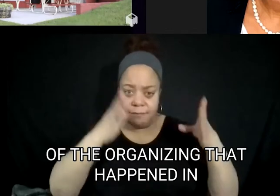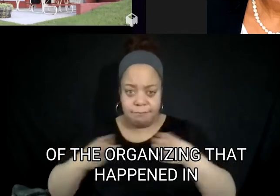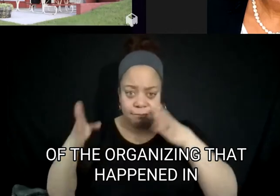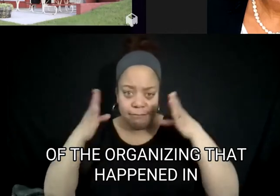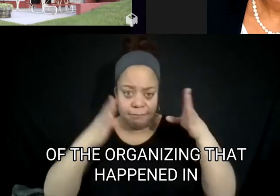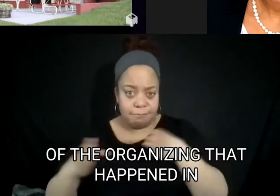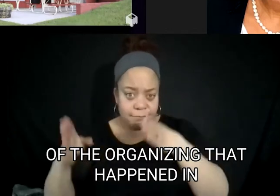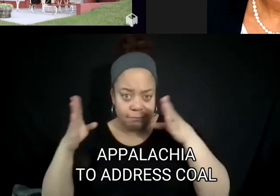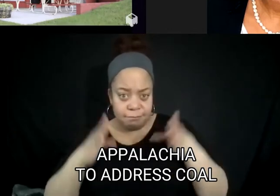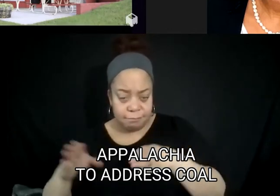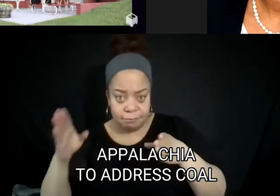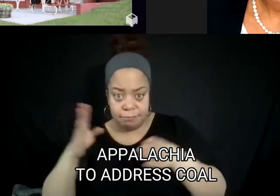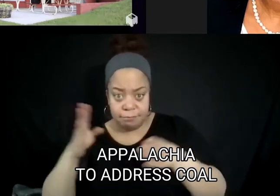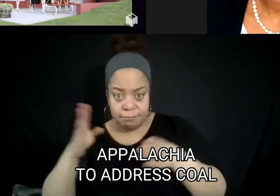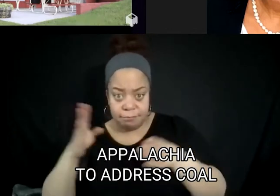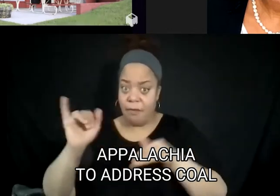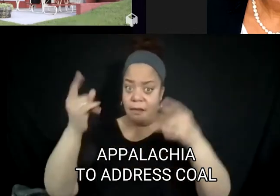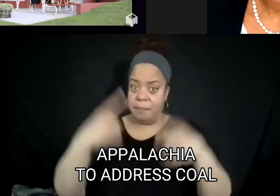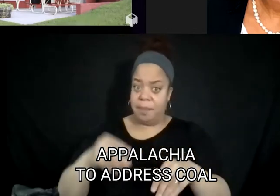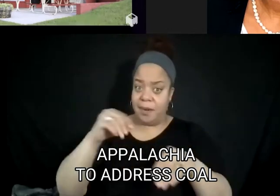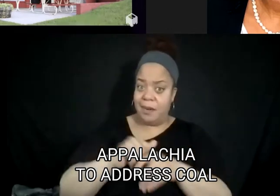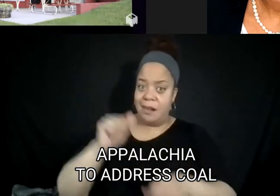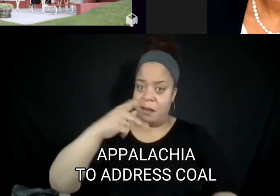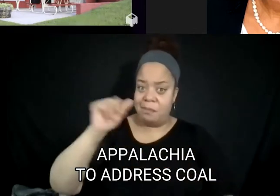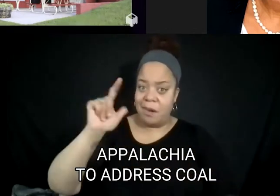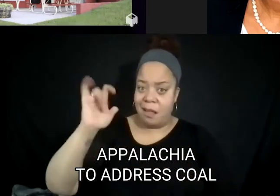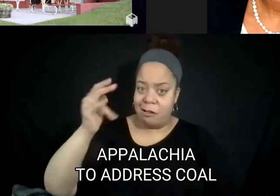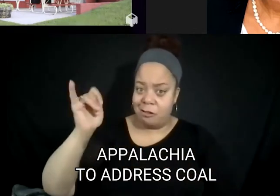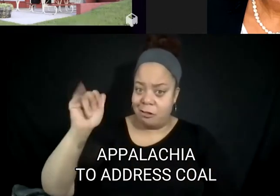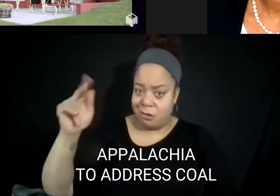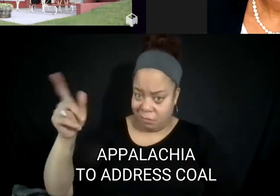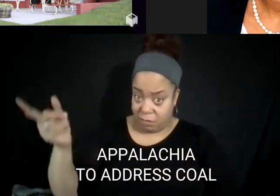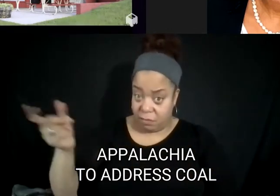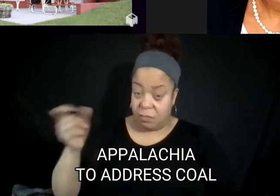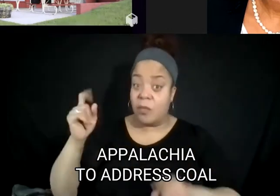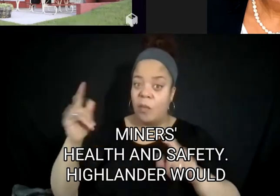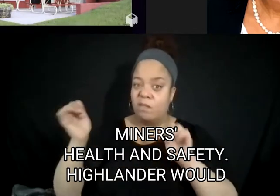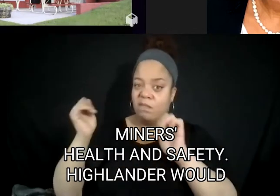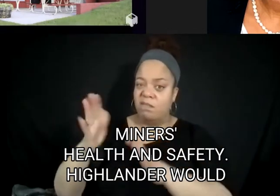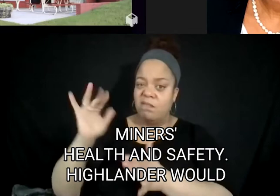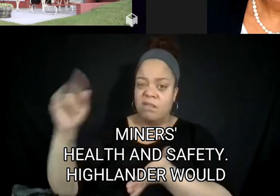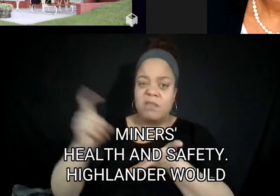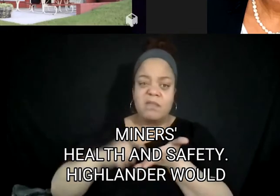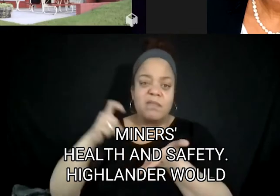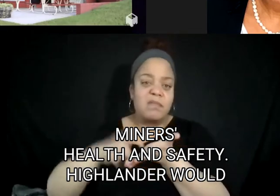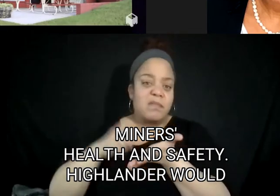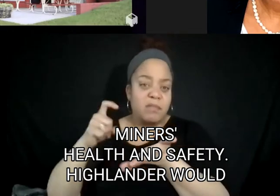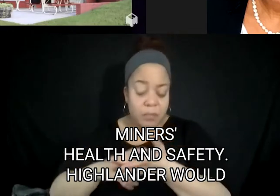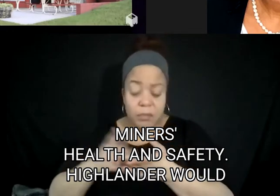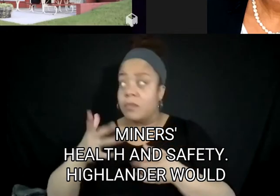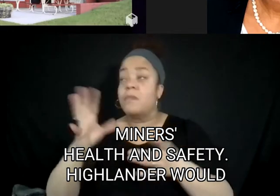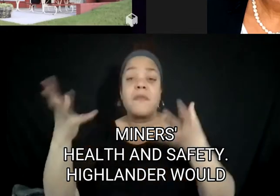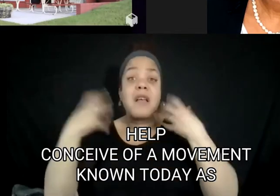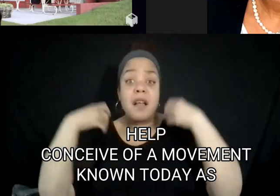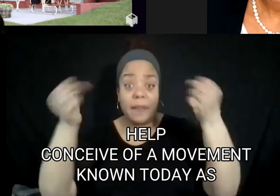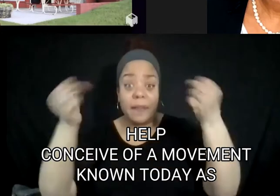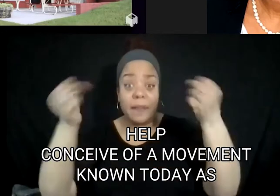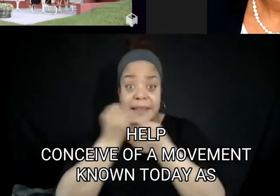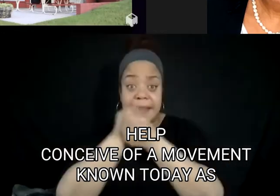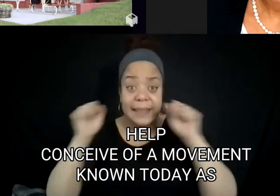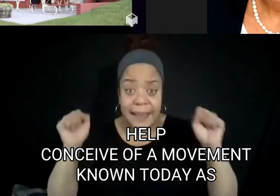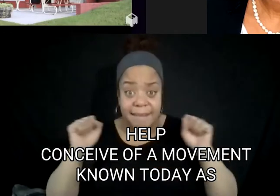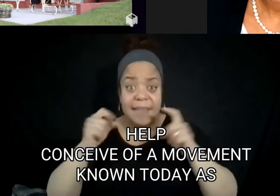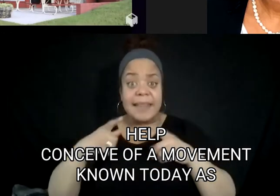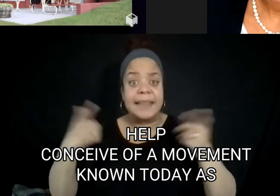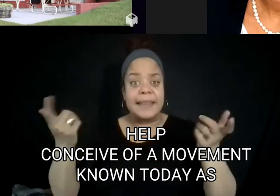That Highlander would help conceive of a movement known today as media justice is no surprise when you take some of